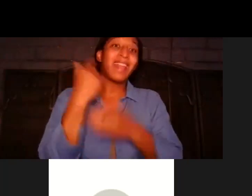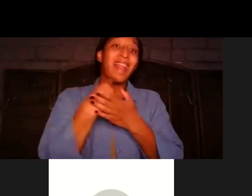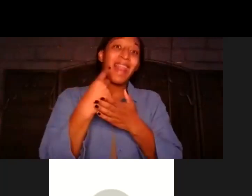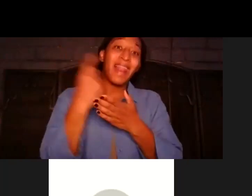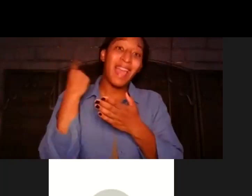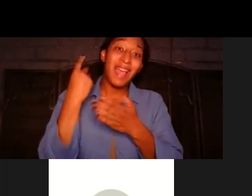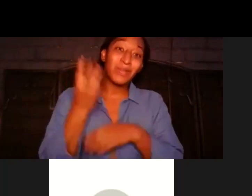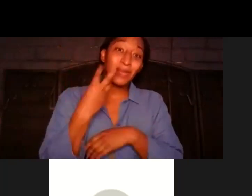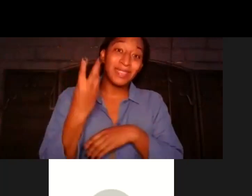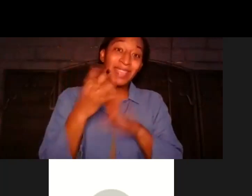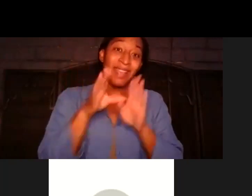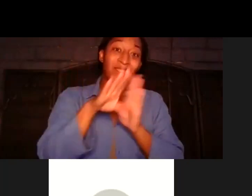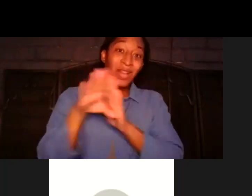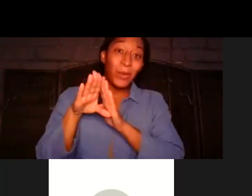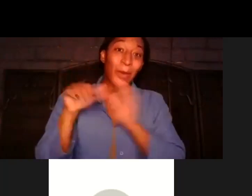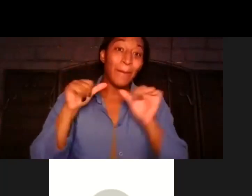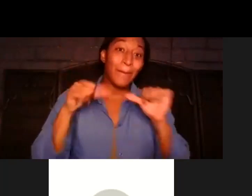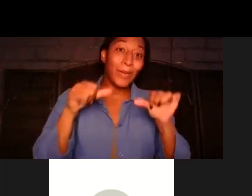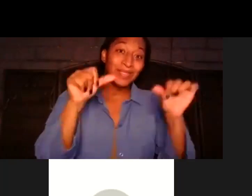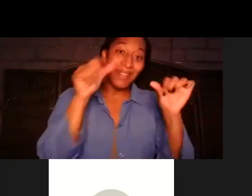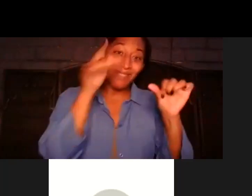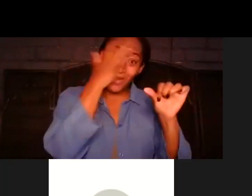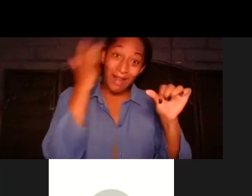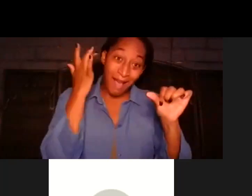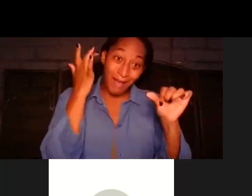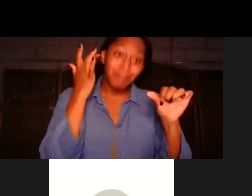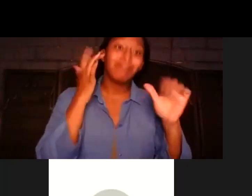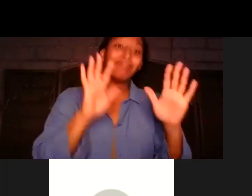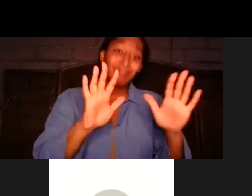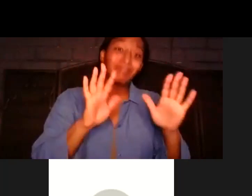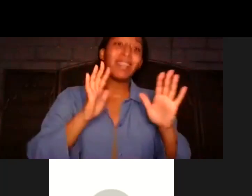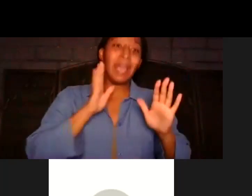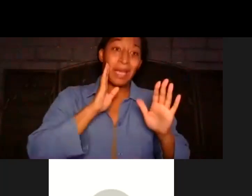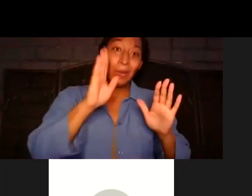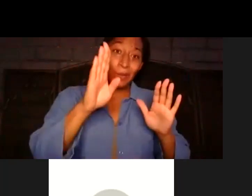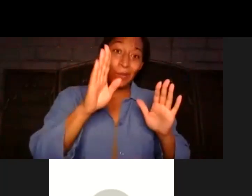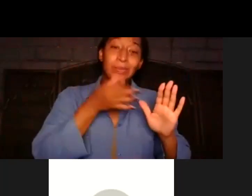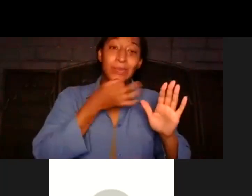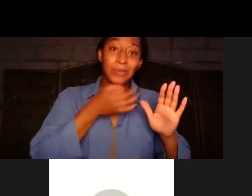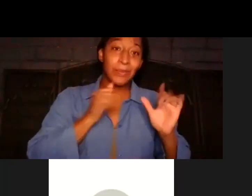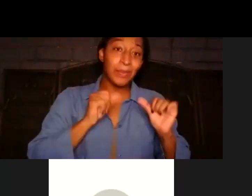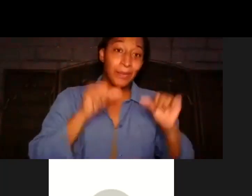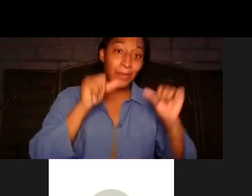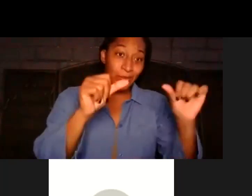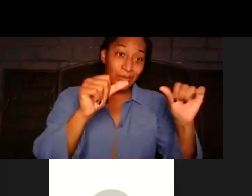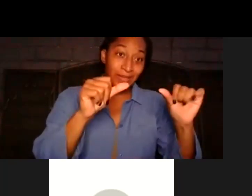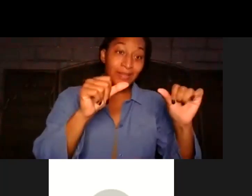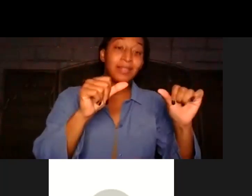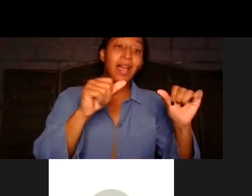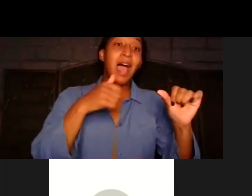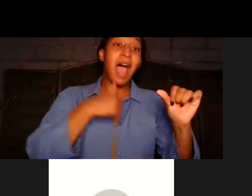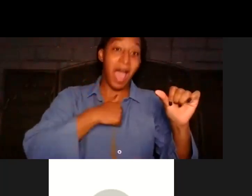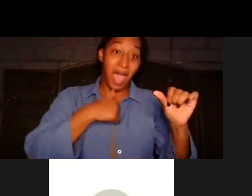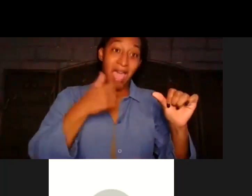Wednesday. It will be posted here shortly. I submitted it to YouTube for captioning. So as soon as